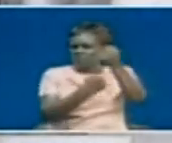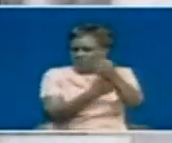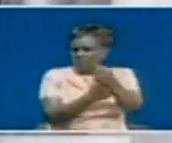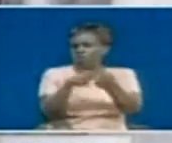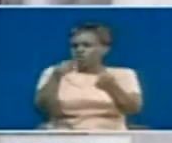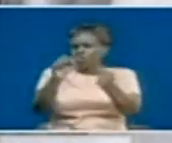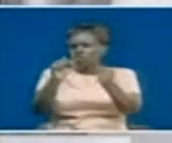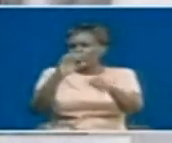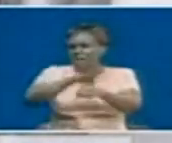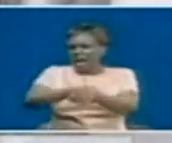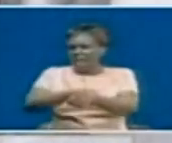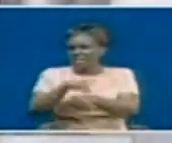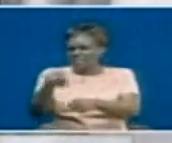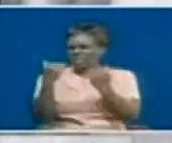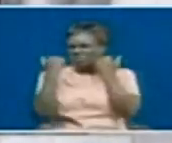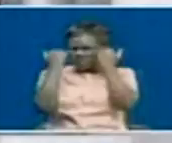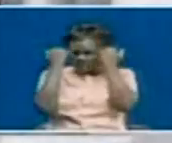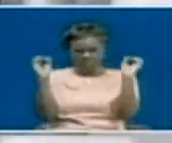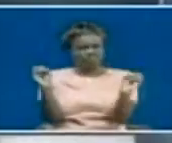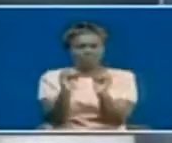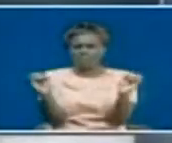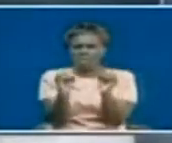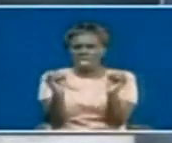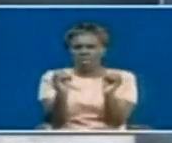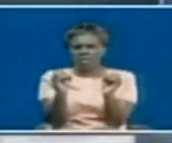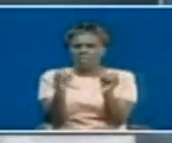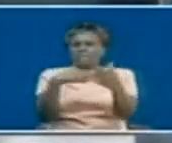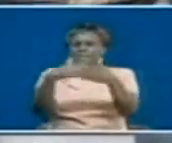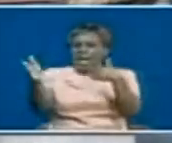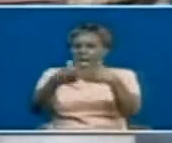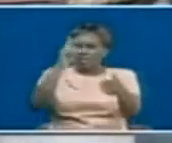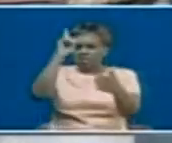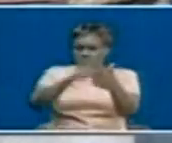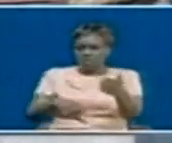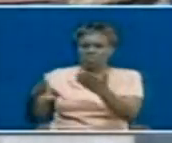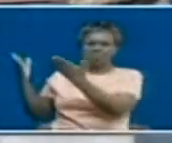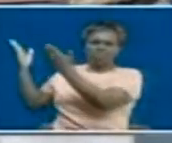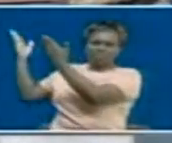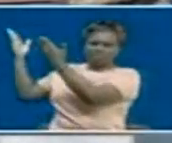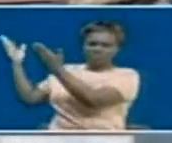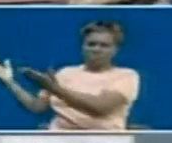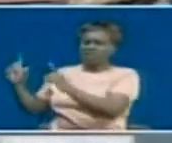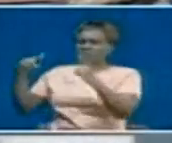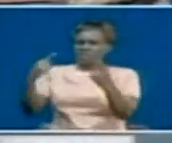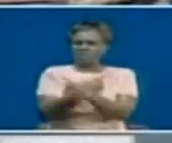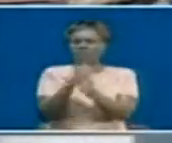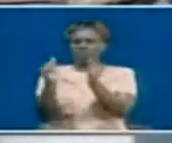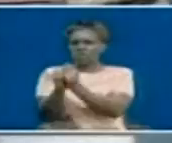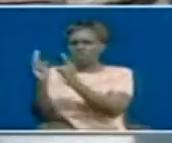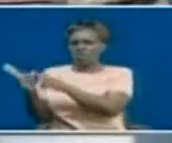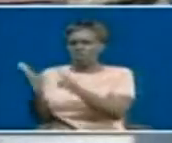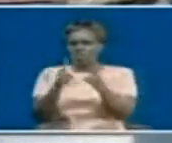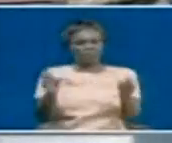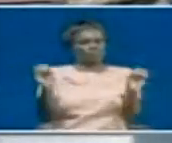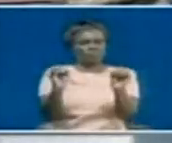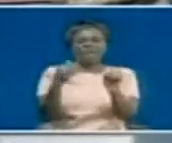less likely to develop postpartum depression. The symptoms and signs of postpartum depression are no different from the normal depression,